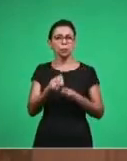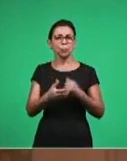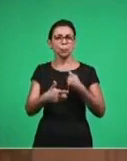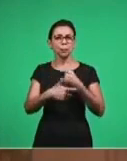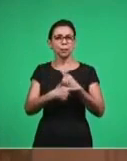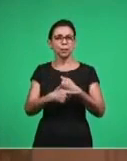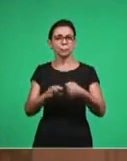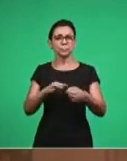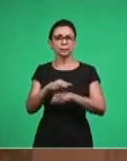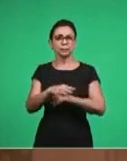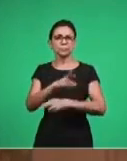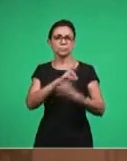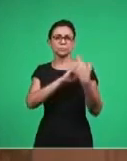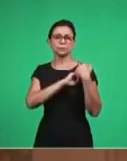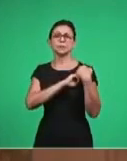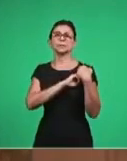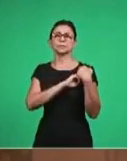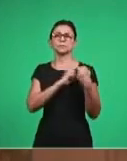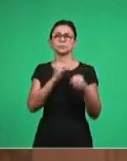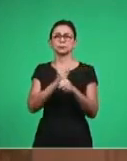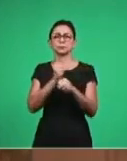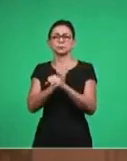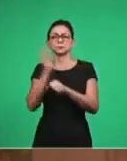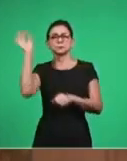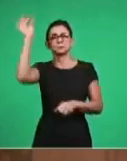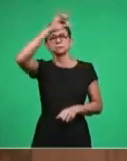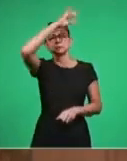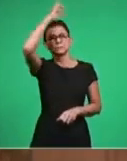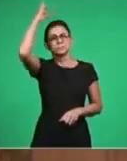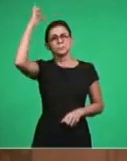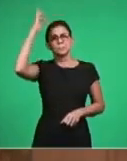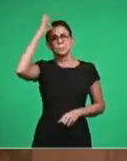be speaking of two or three.